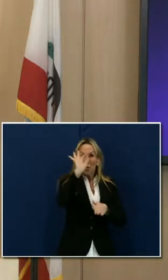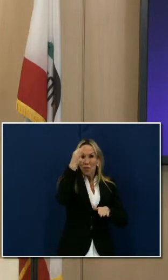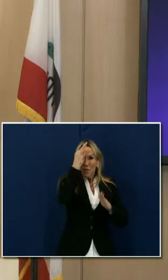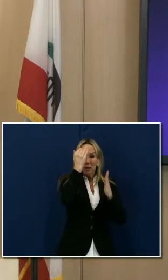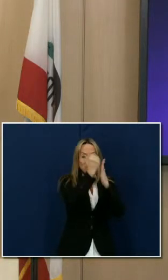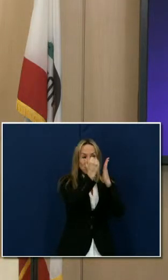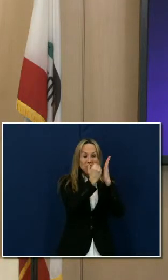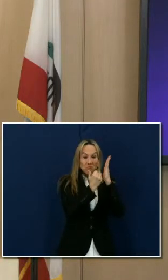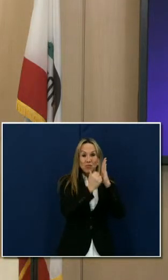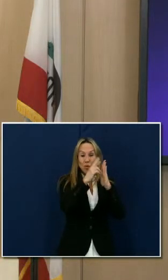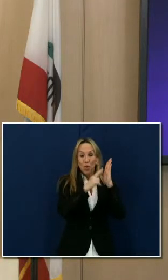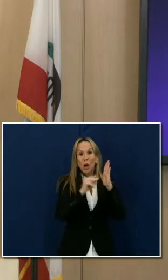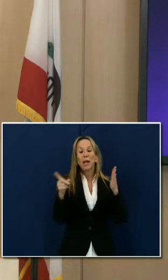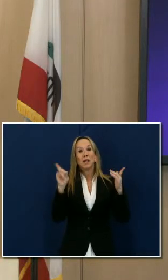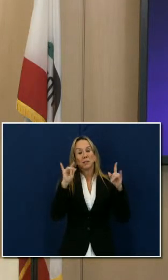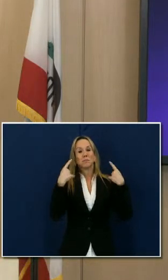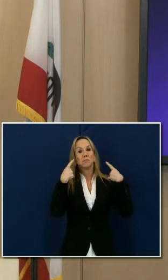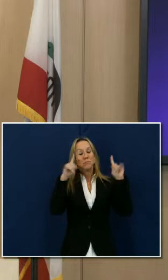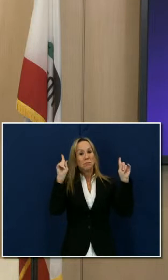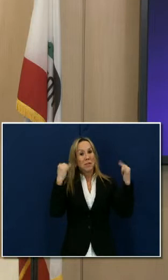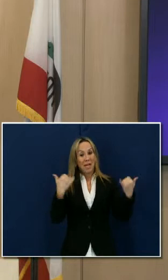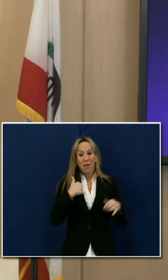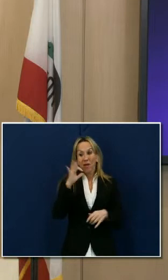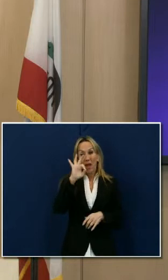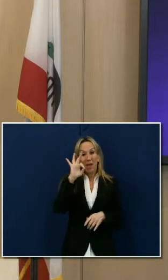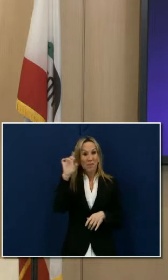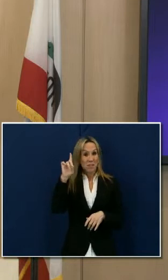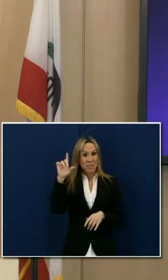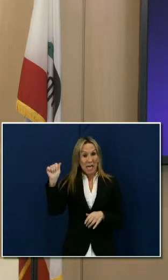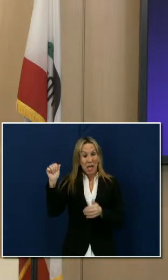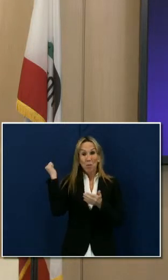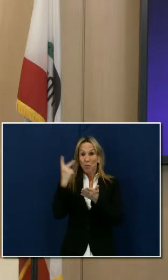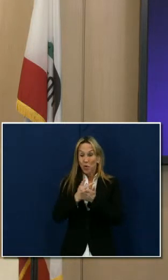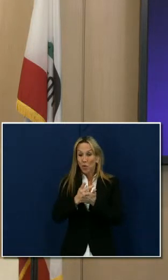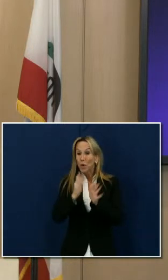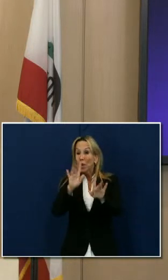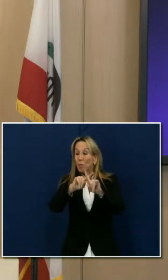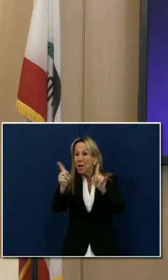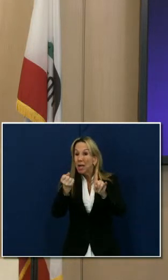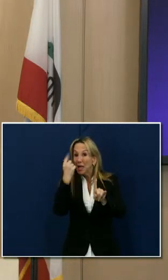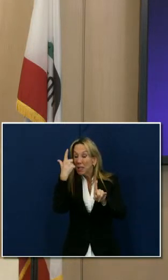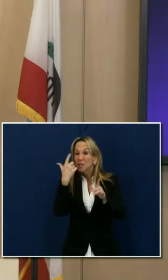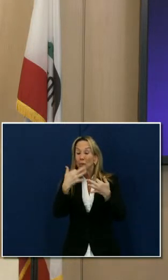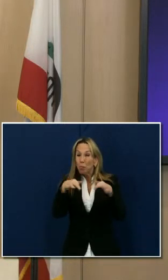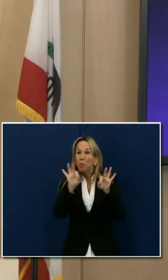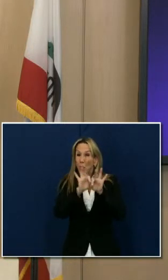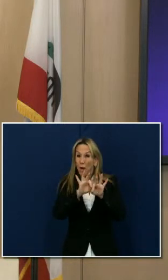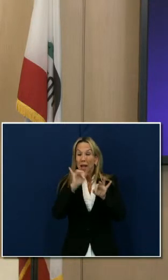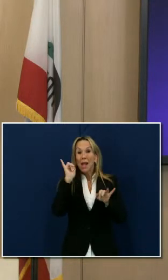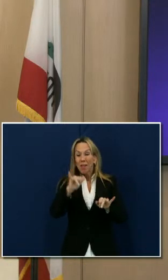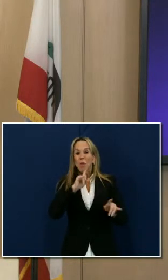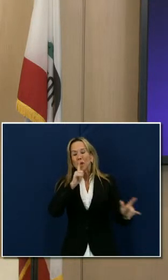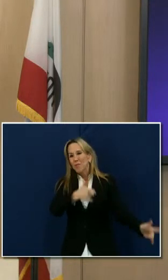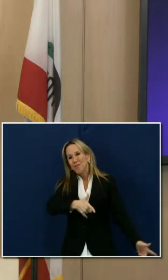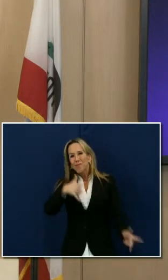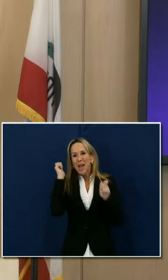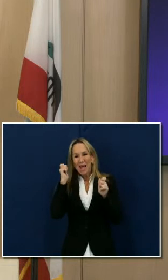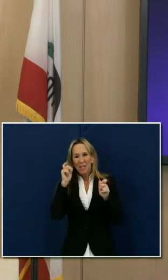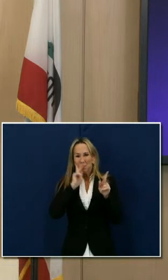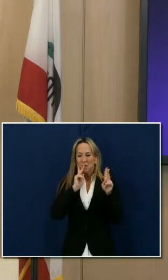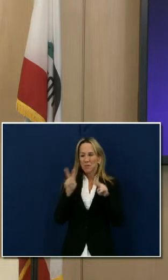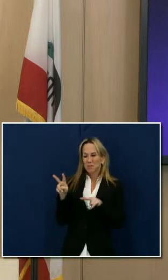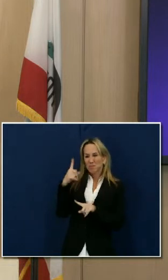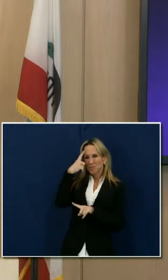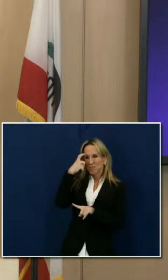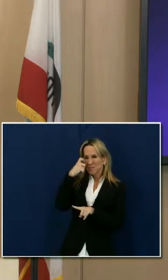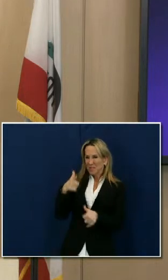vaccine. Now, it is important that the public know that while the process was faster than normal,